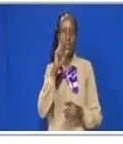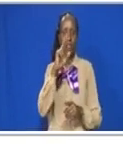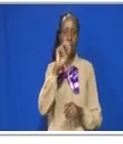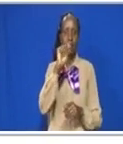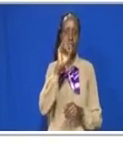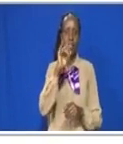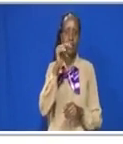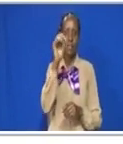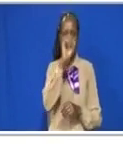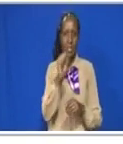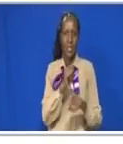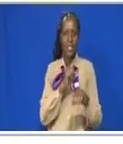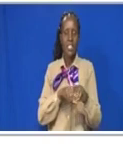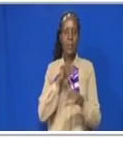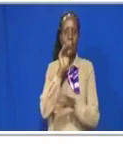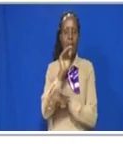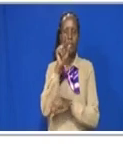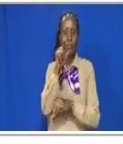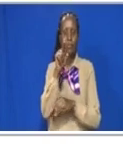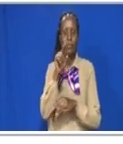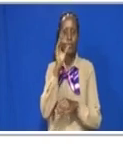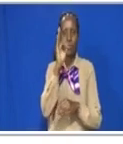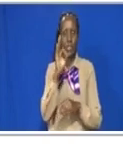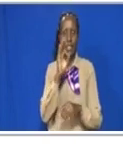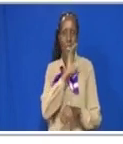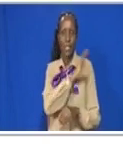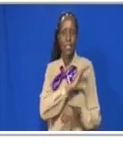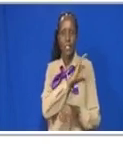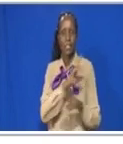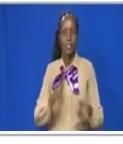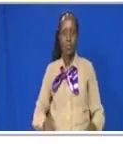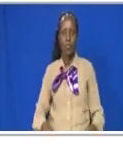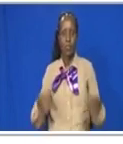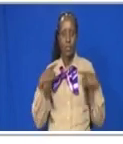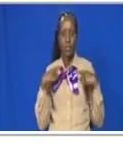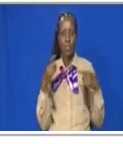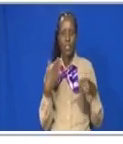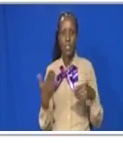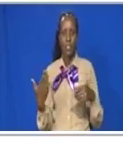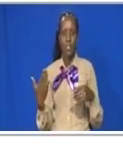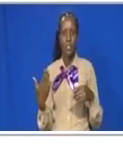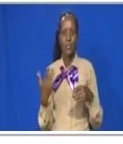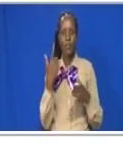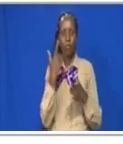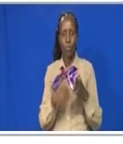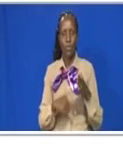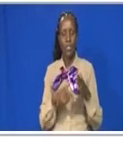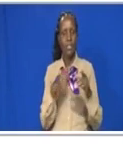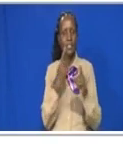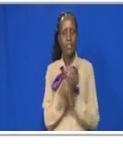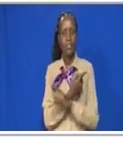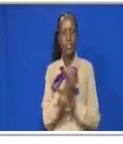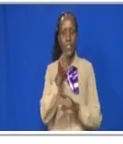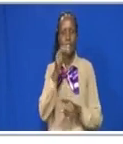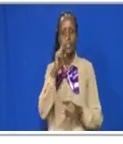So when you are asked three characteristics of living things, what are the distinguishing traits of